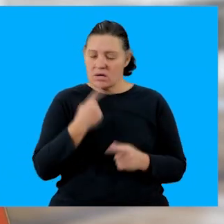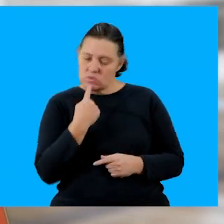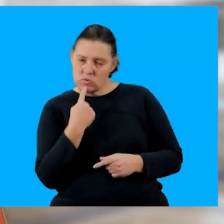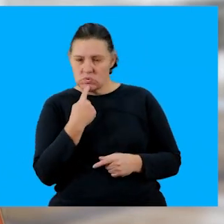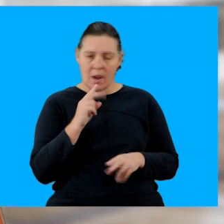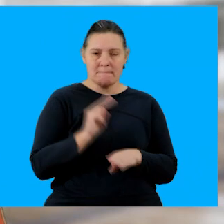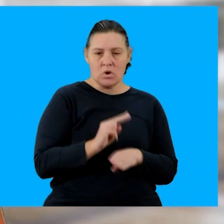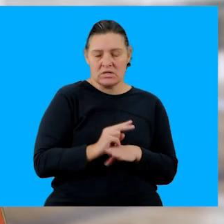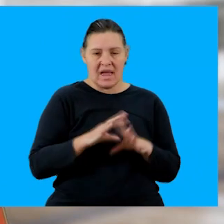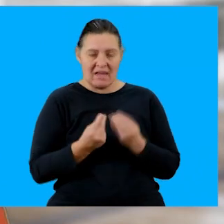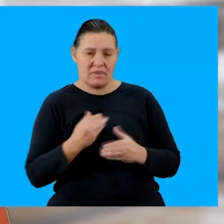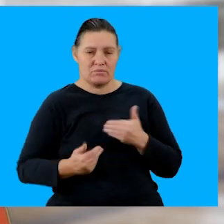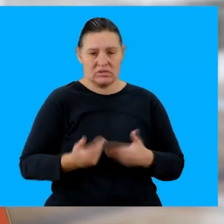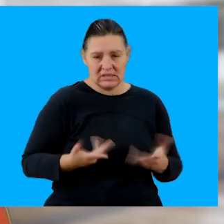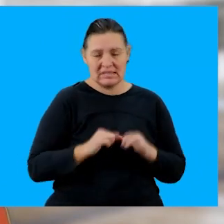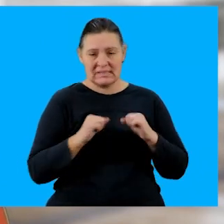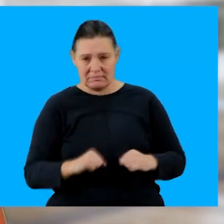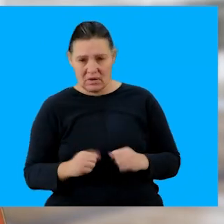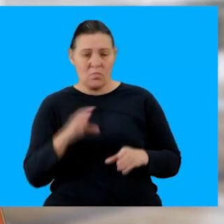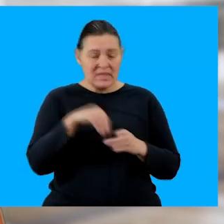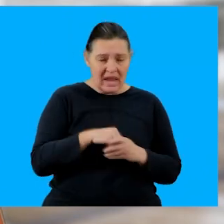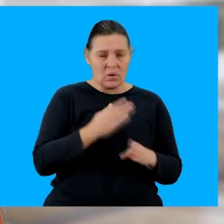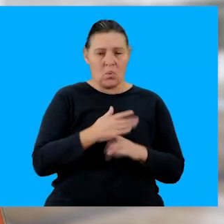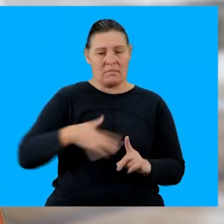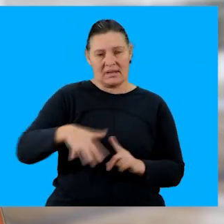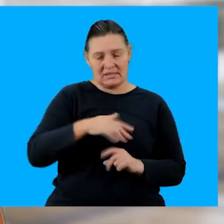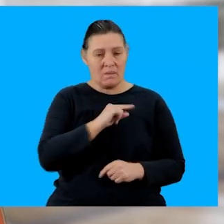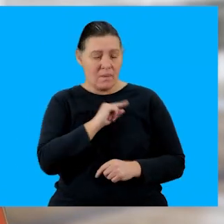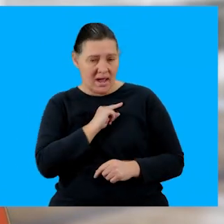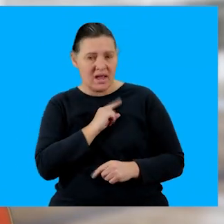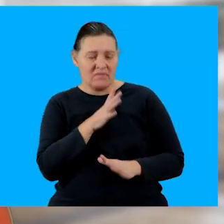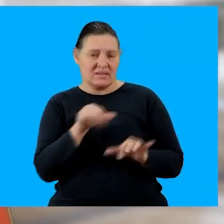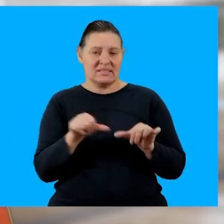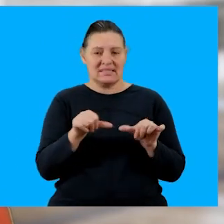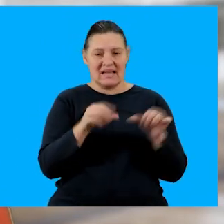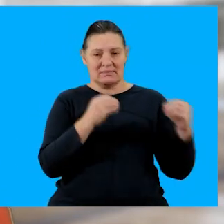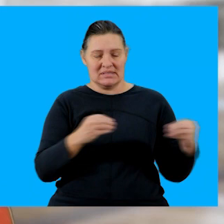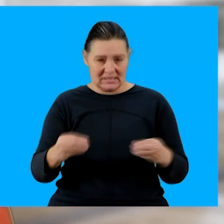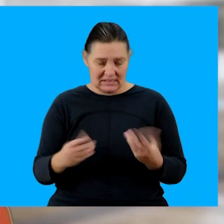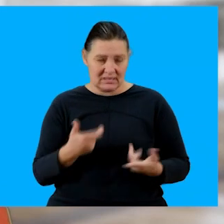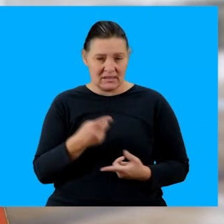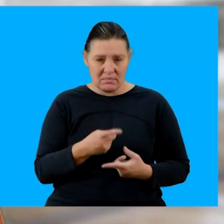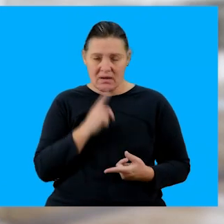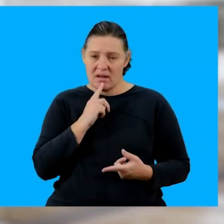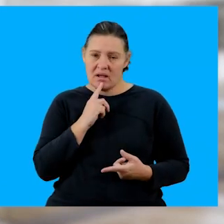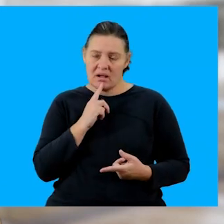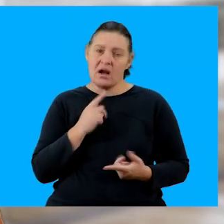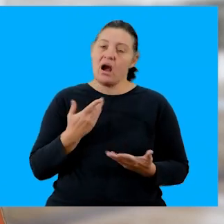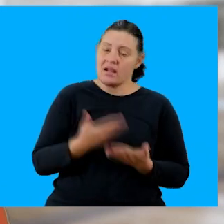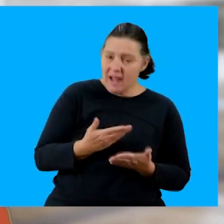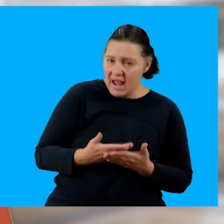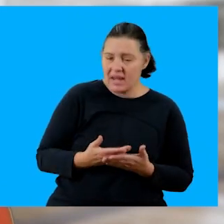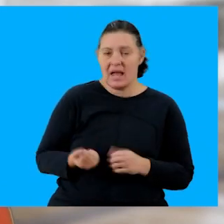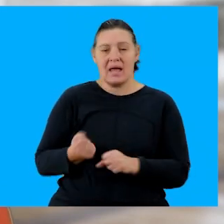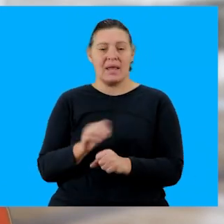entrepreneur to monitor every processes and systems in the workplace because of the size of the business, which is big, of